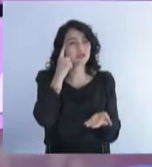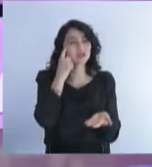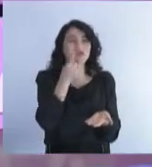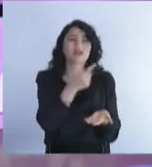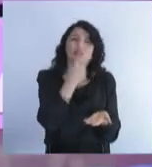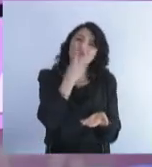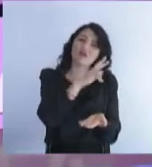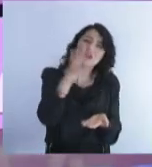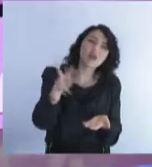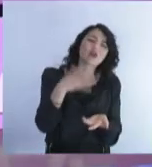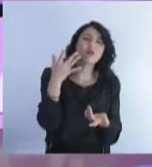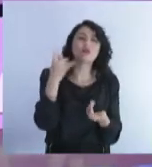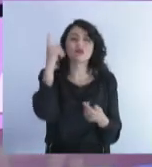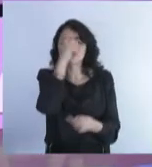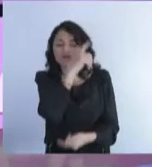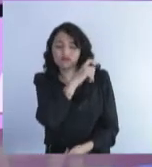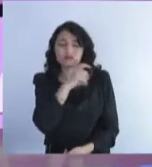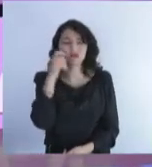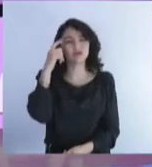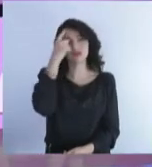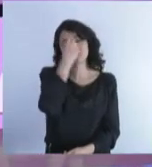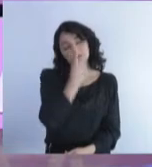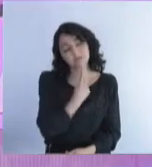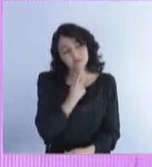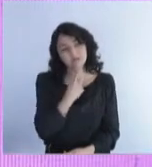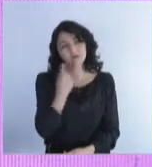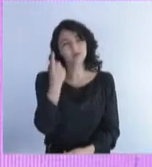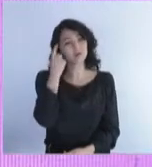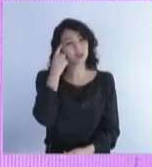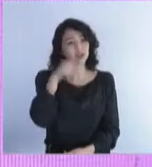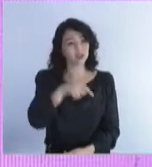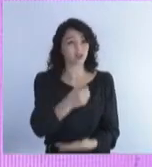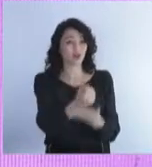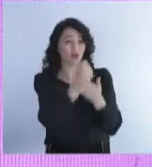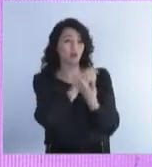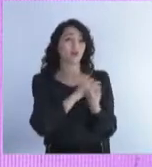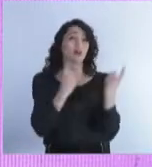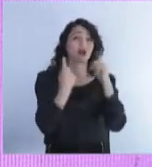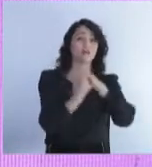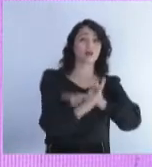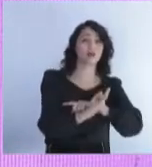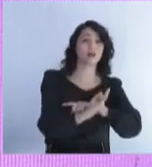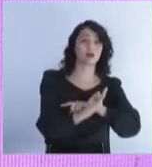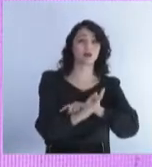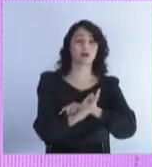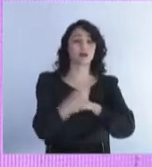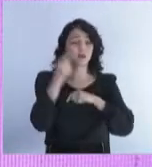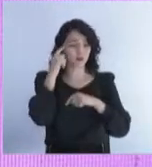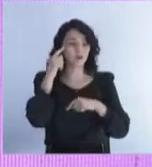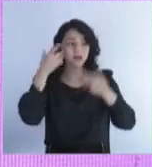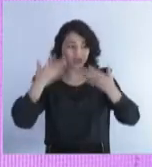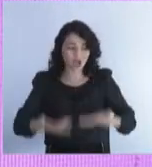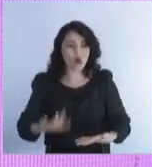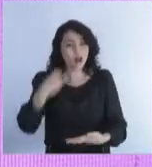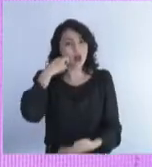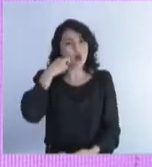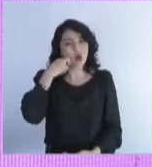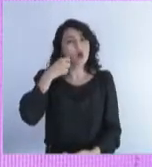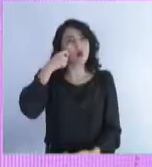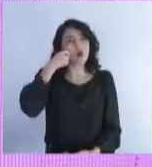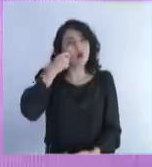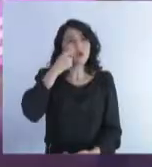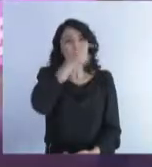and so difficult, but we are changing? What do you think is good of this moment